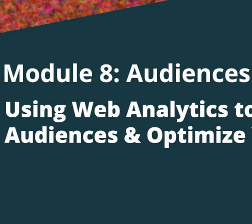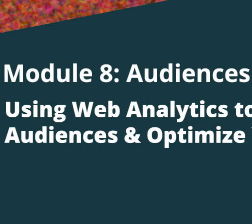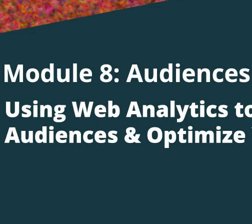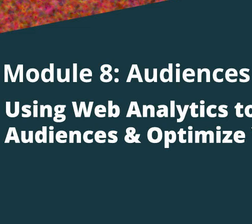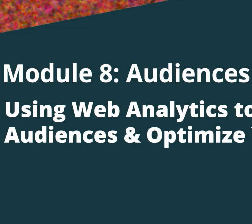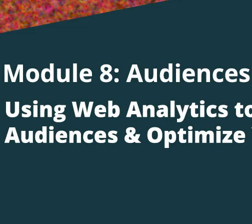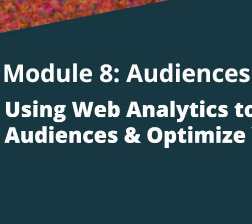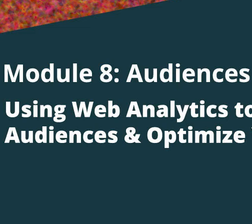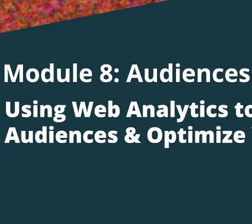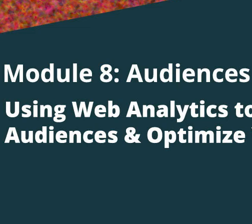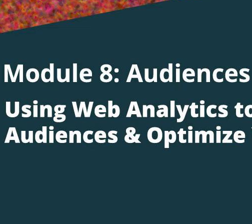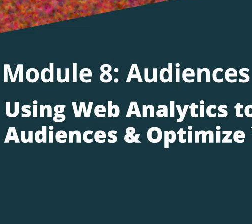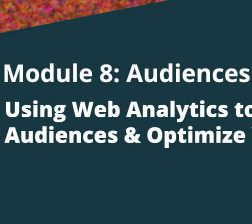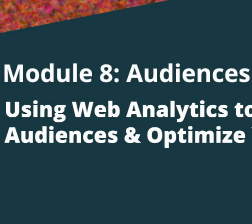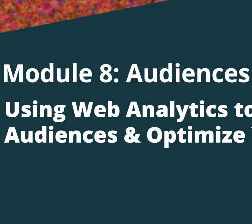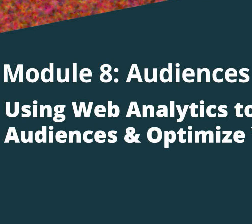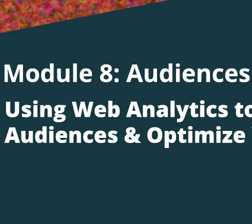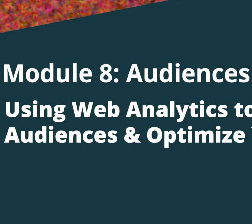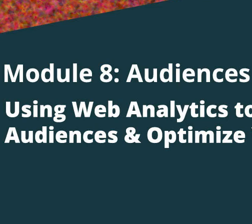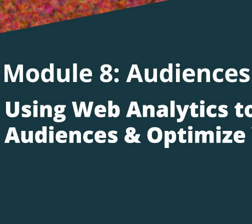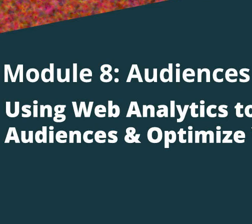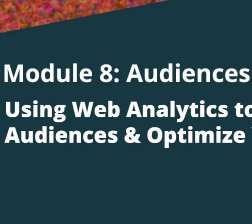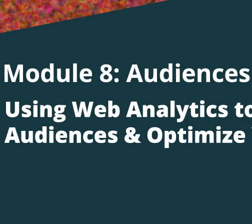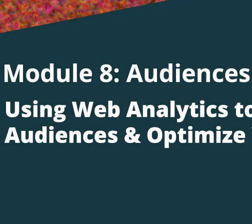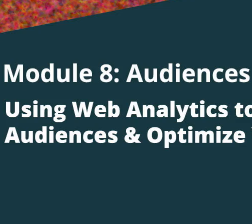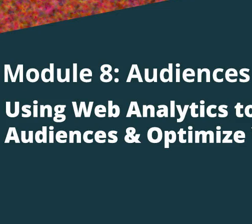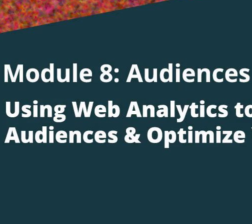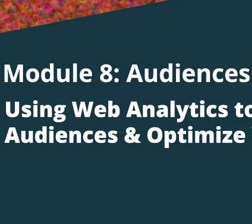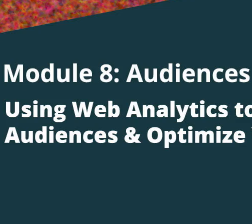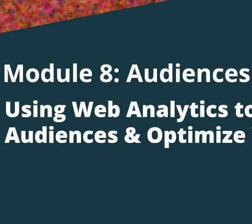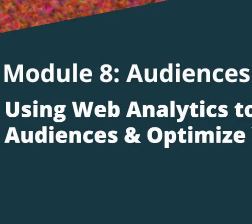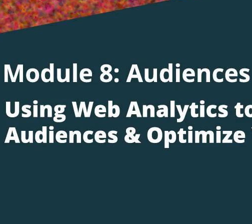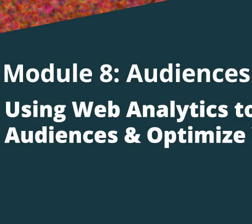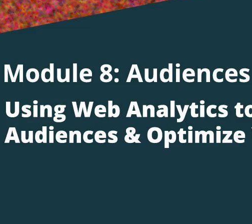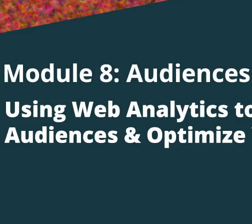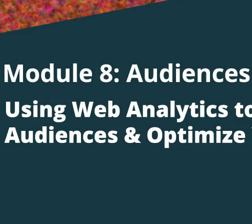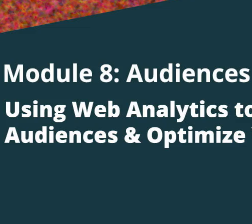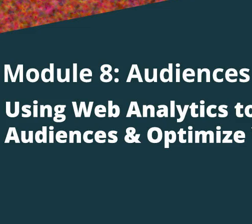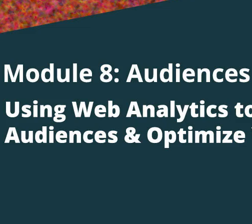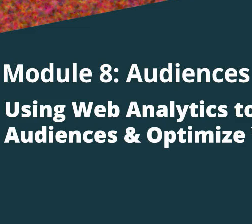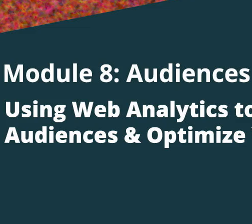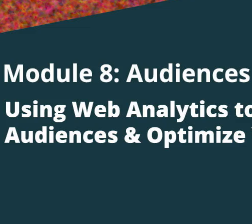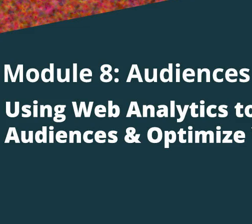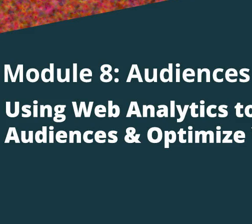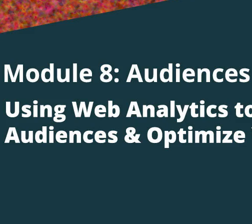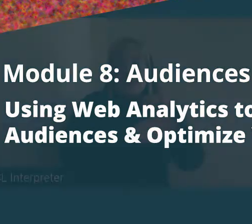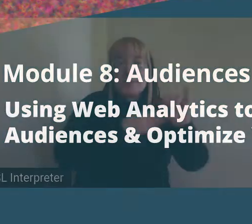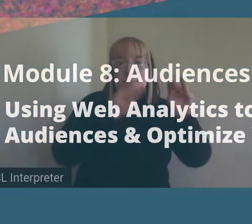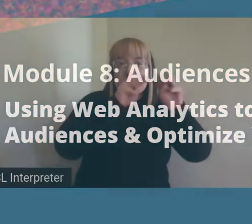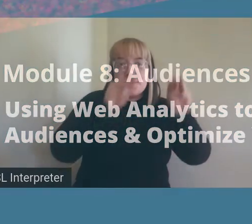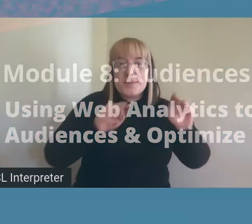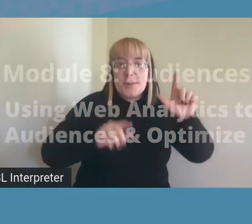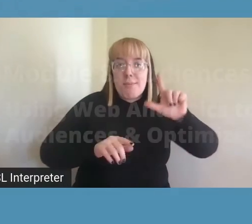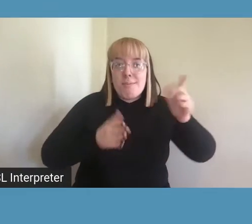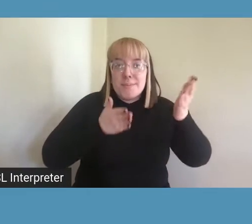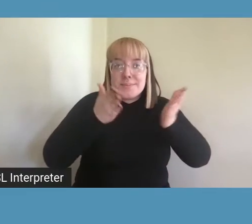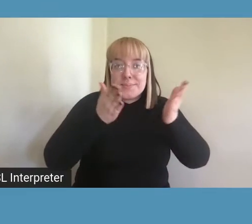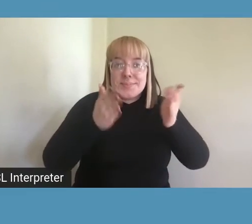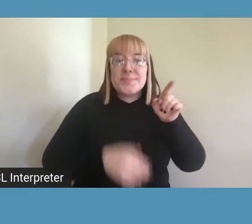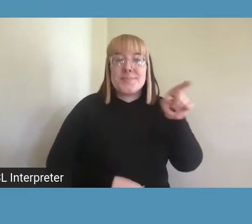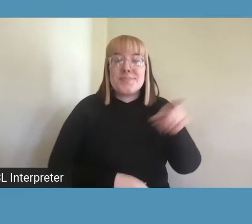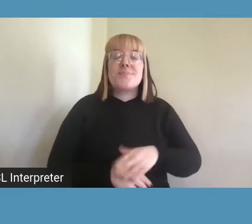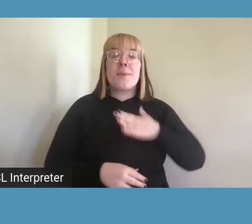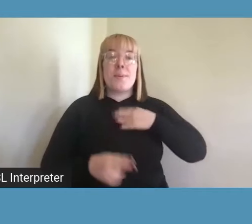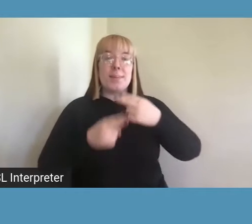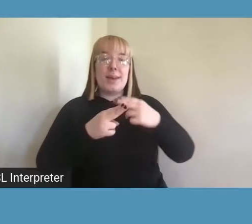digital media and technology topics is made possible by funding from the Institute of Museum and Library Services. My name